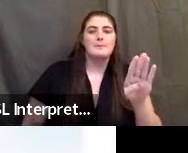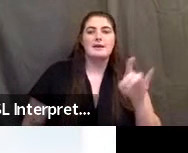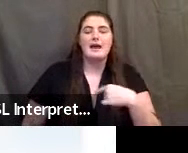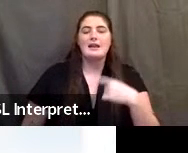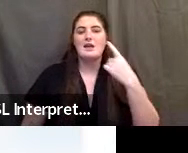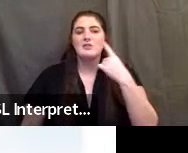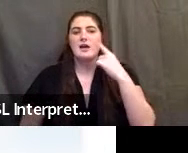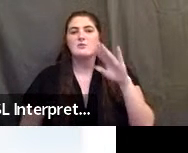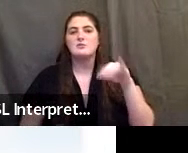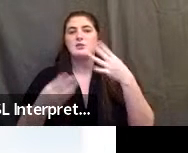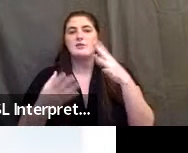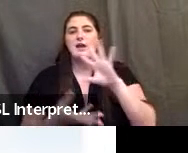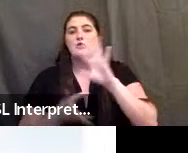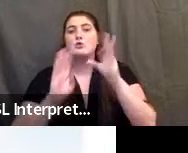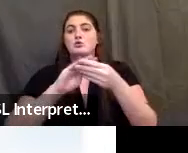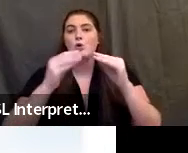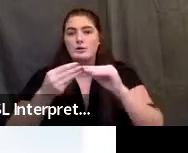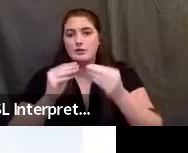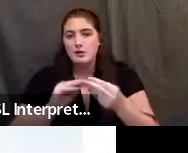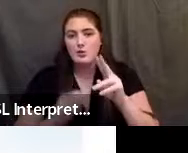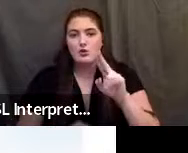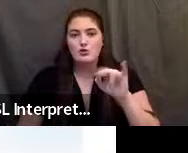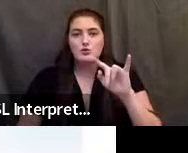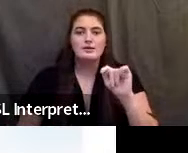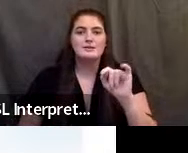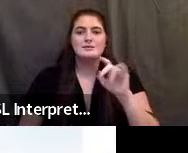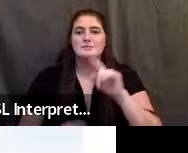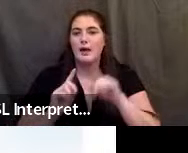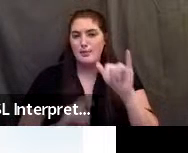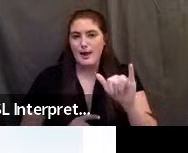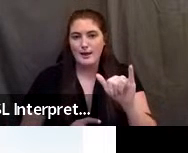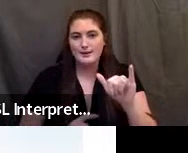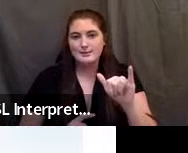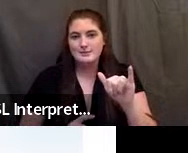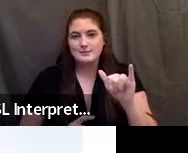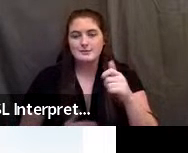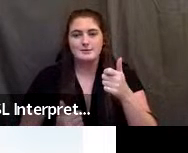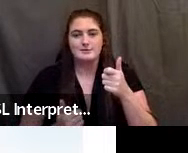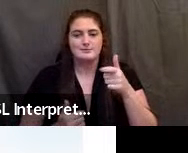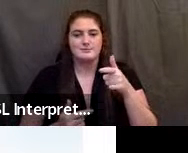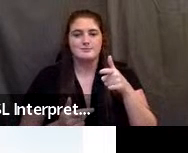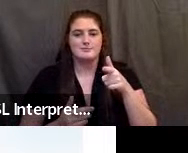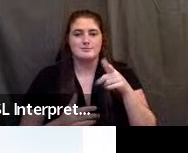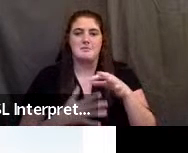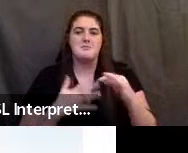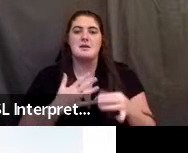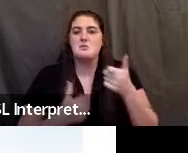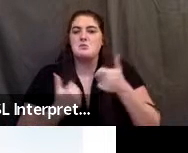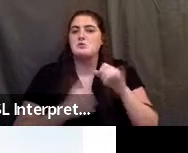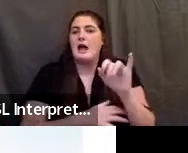the total number of units in the entire building, but it looks like that was just which of them are IZ.